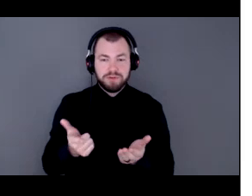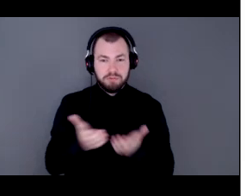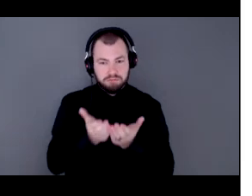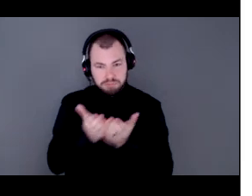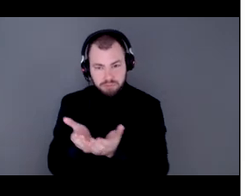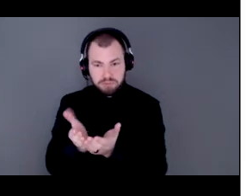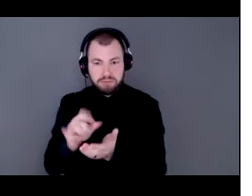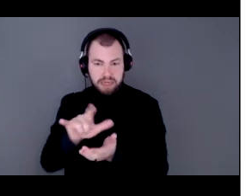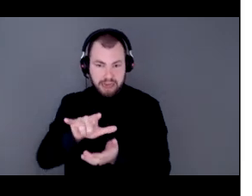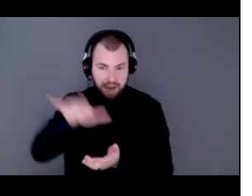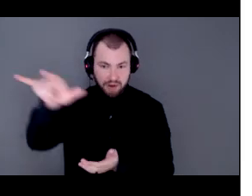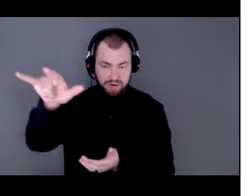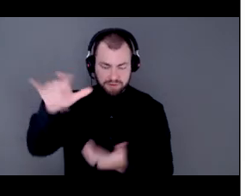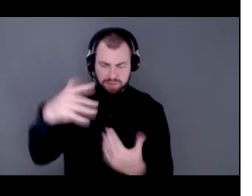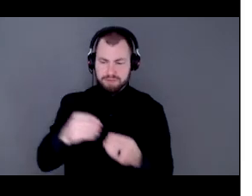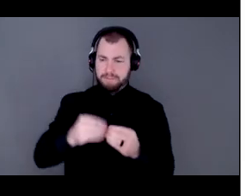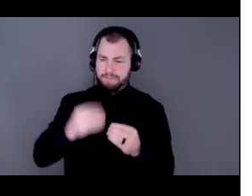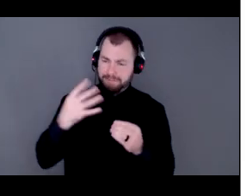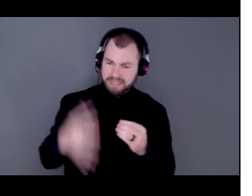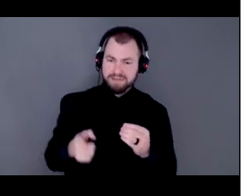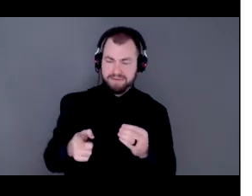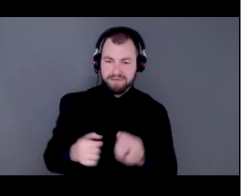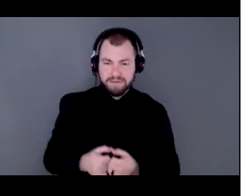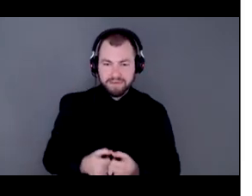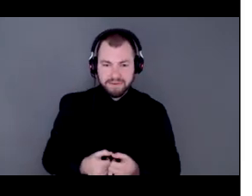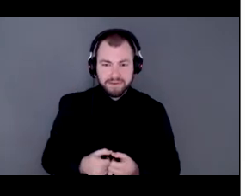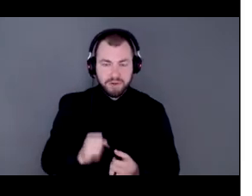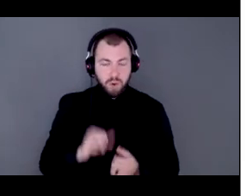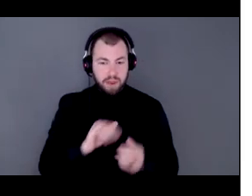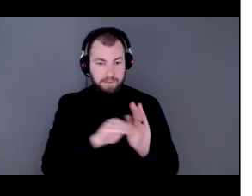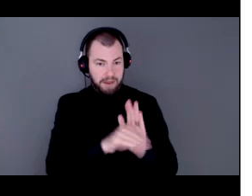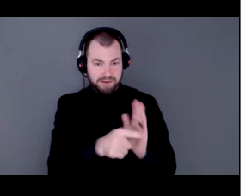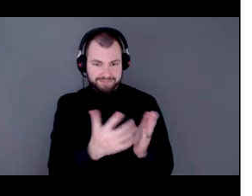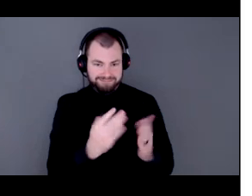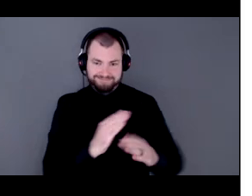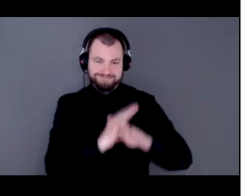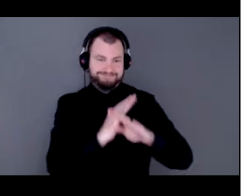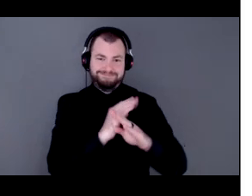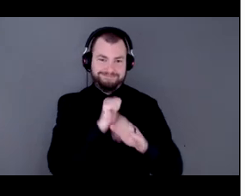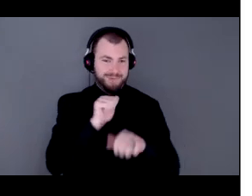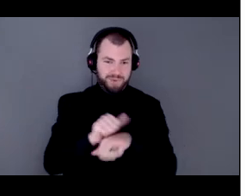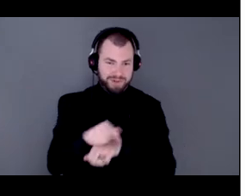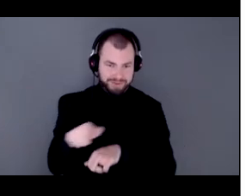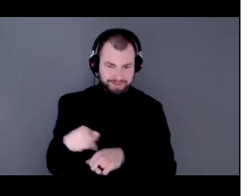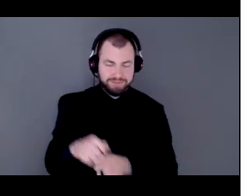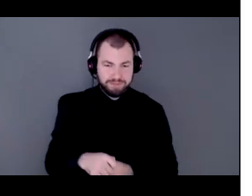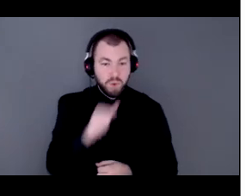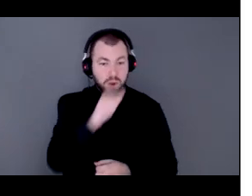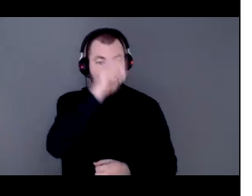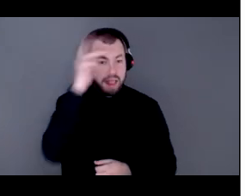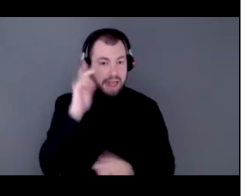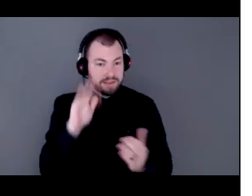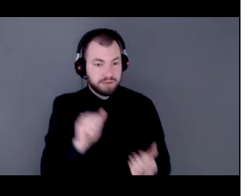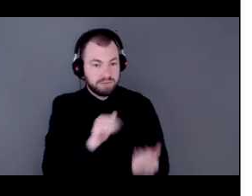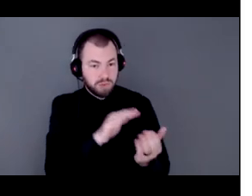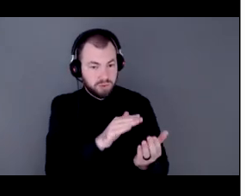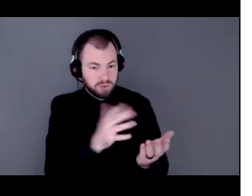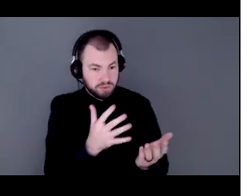very expensive. So we're prohibited by using that model. Next slide, please. So here's the Alaskan approach. This is what I've